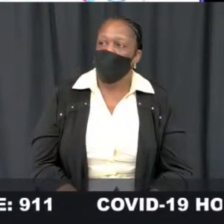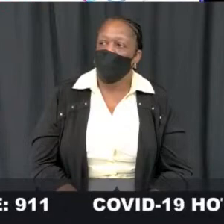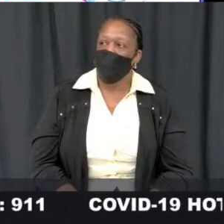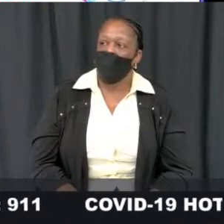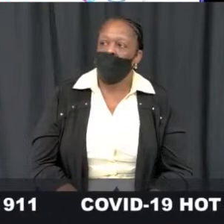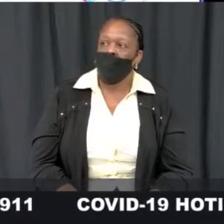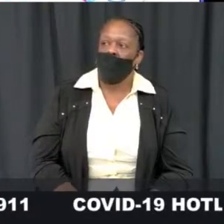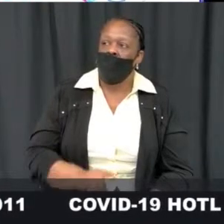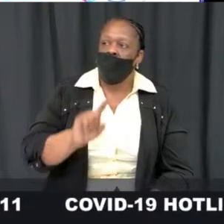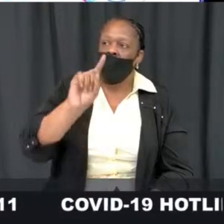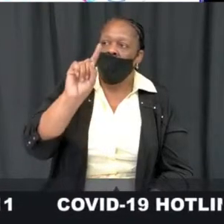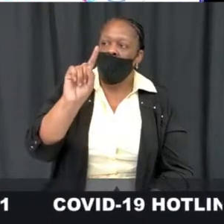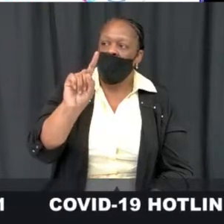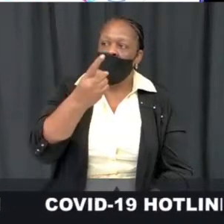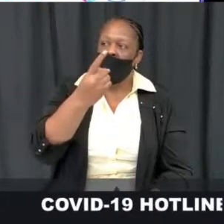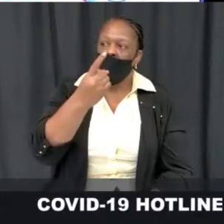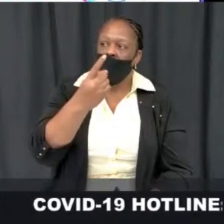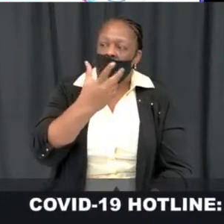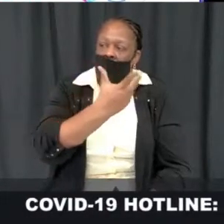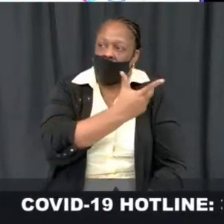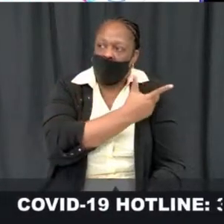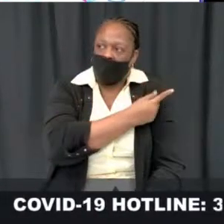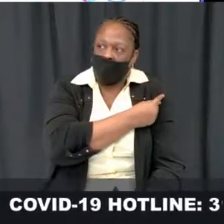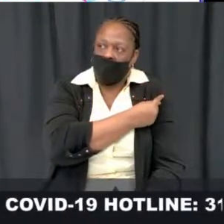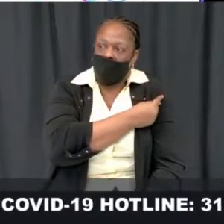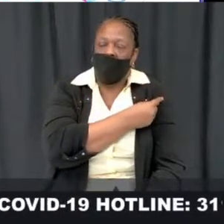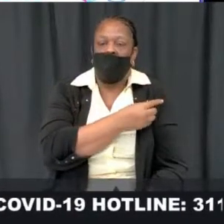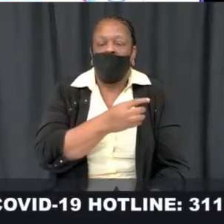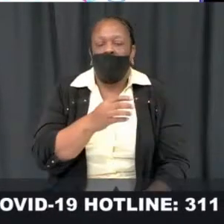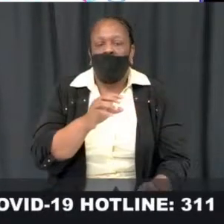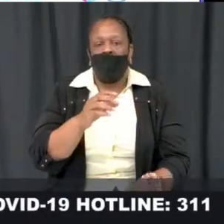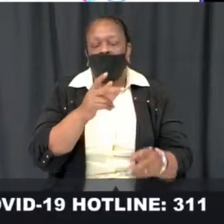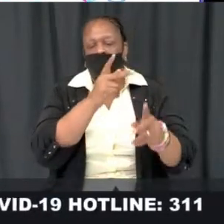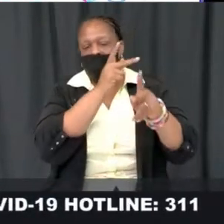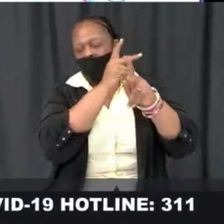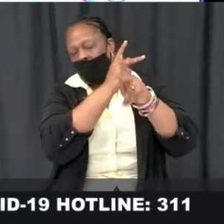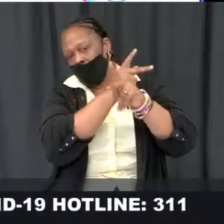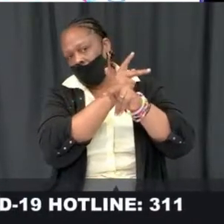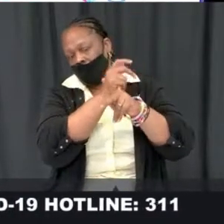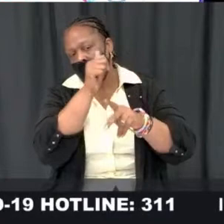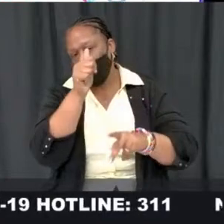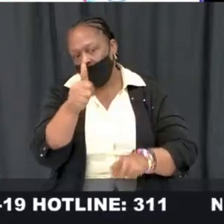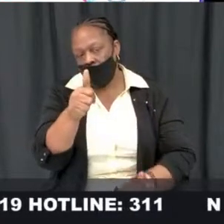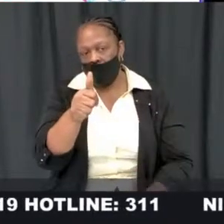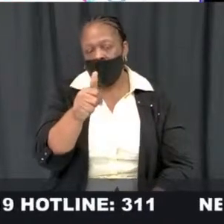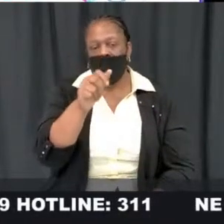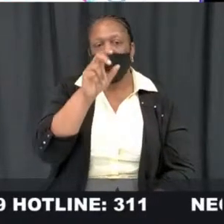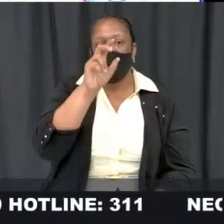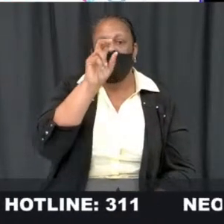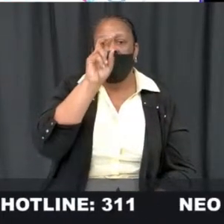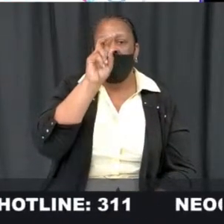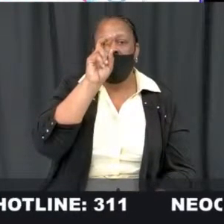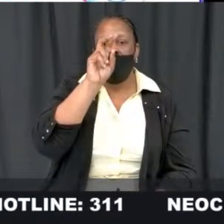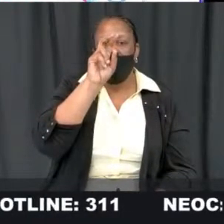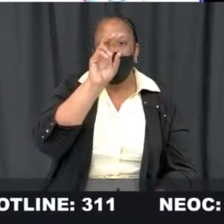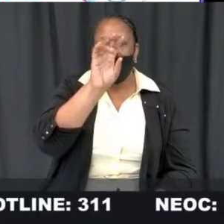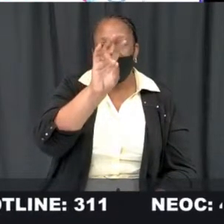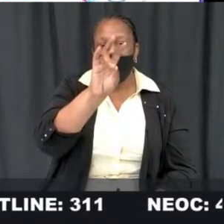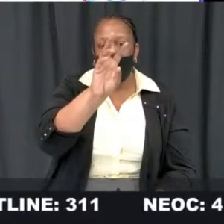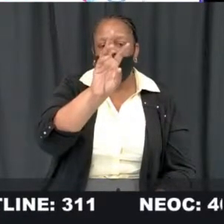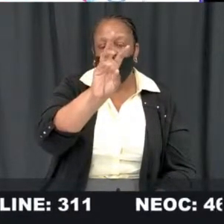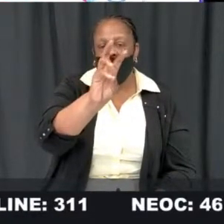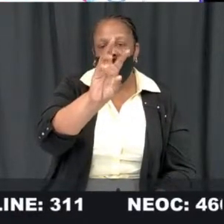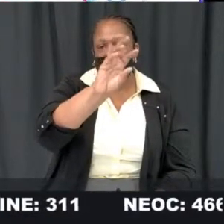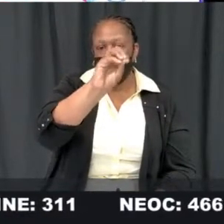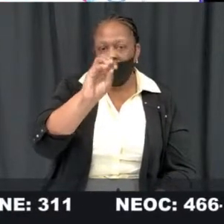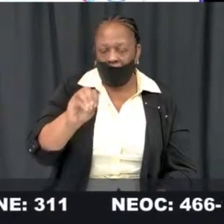AstraZeneca vaccine, you have about a 76% effectiveness against severe disease and